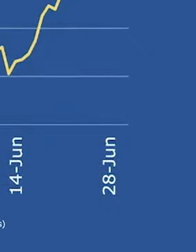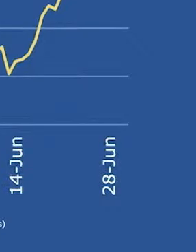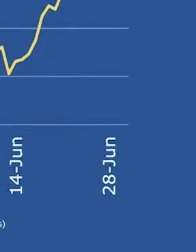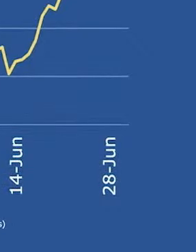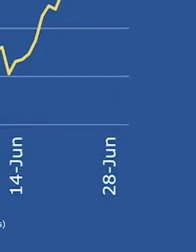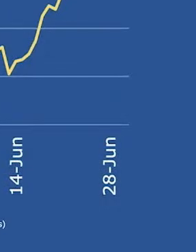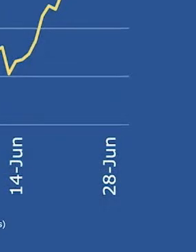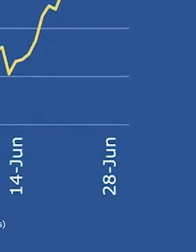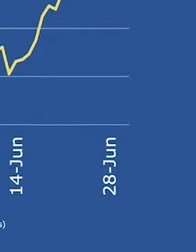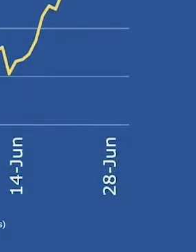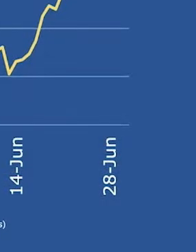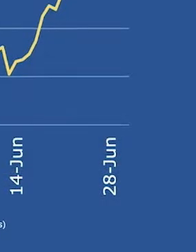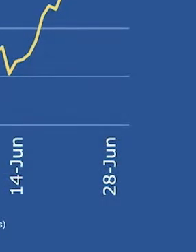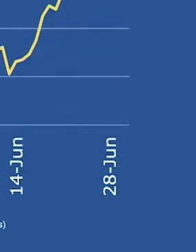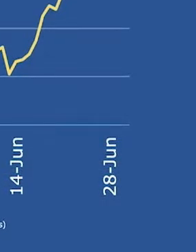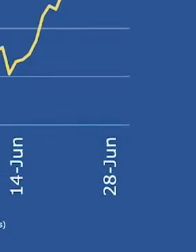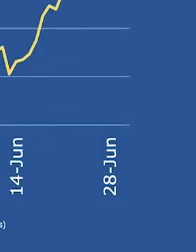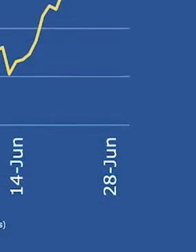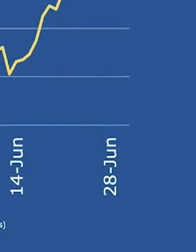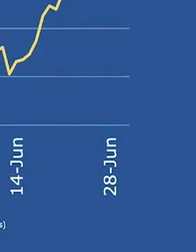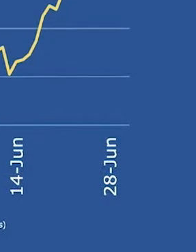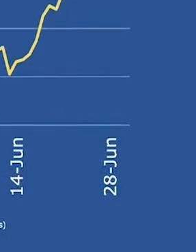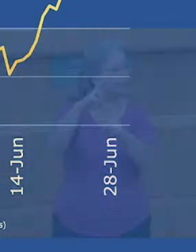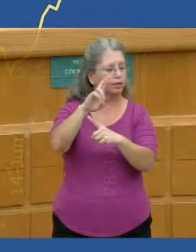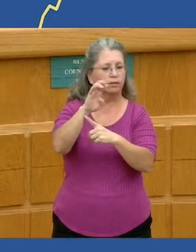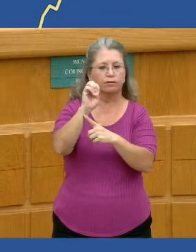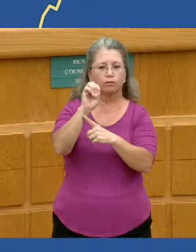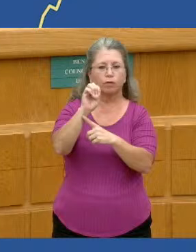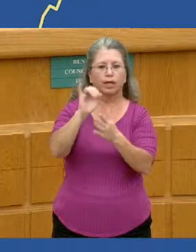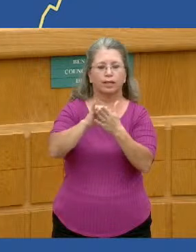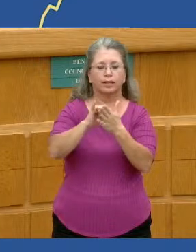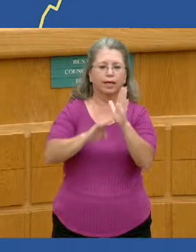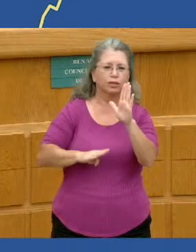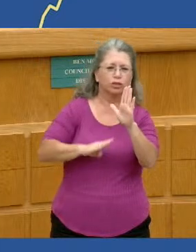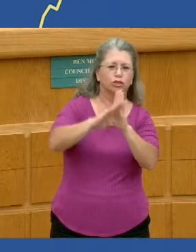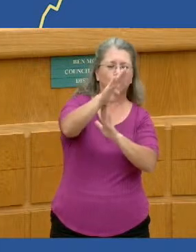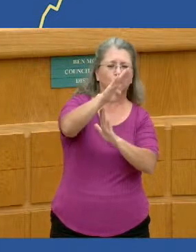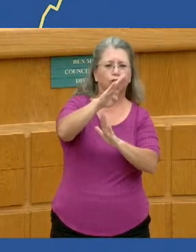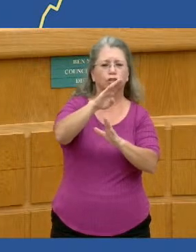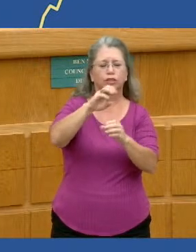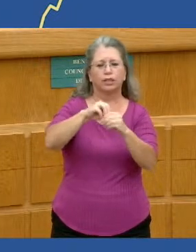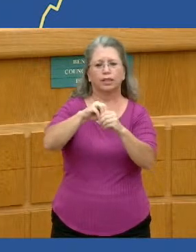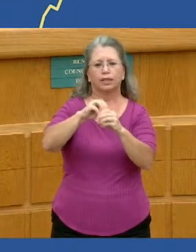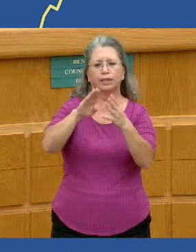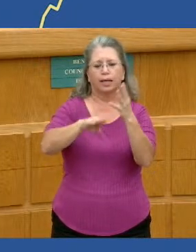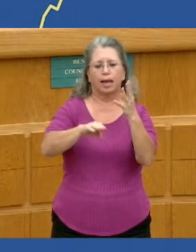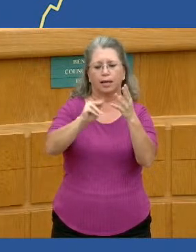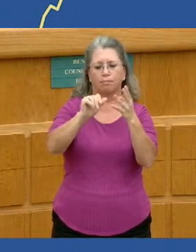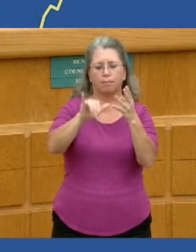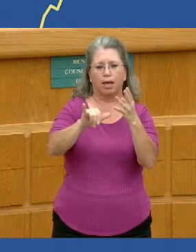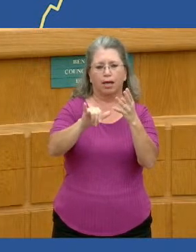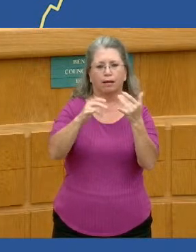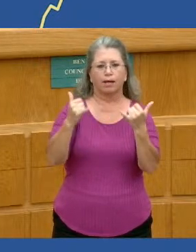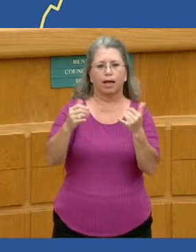from 4.5% in late May to more than 14% today.